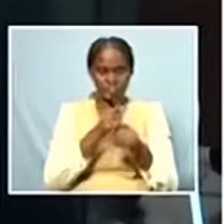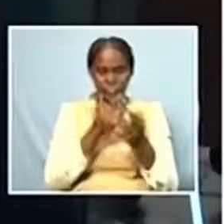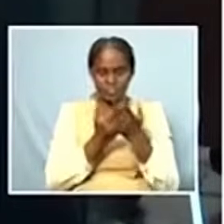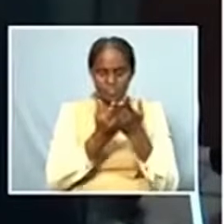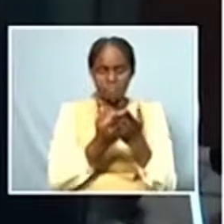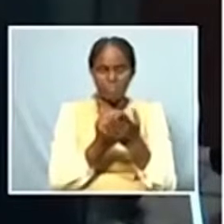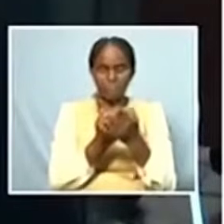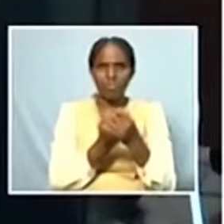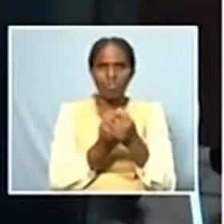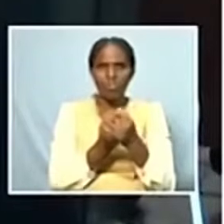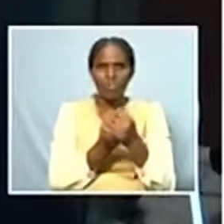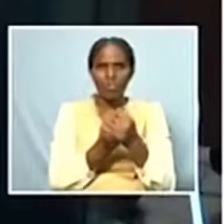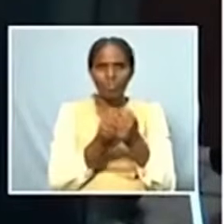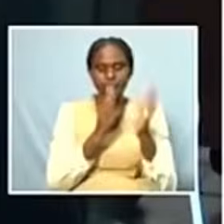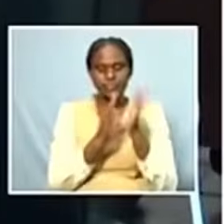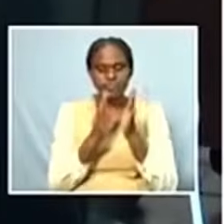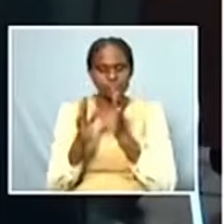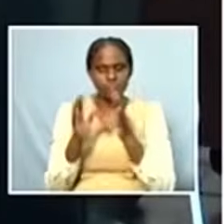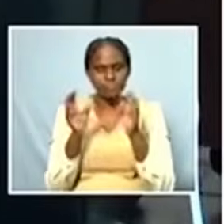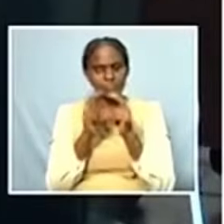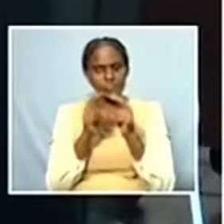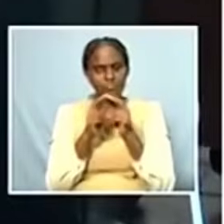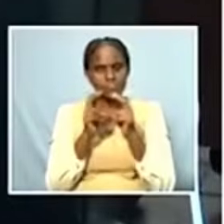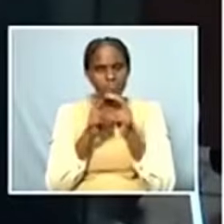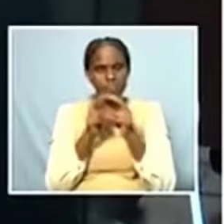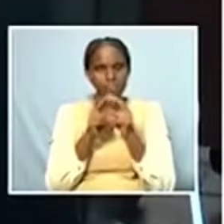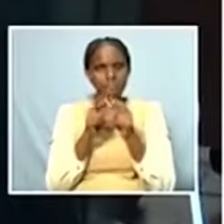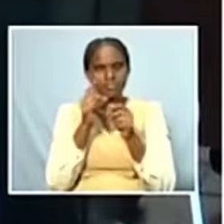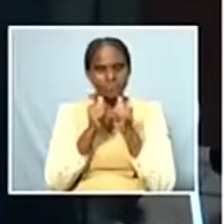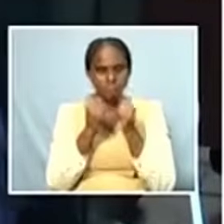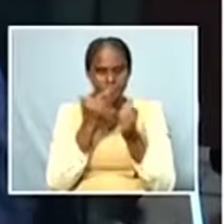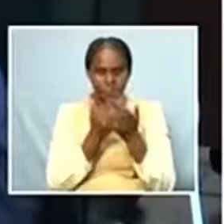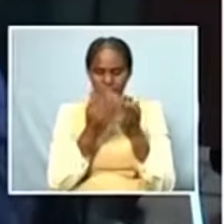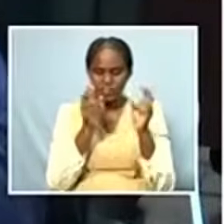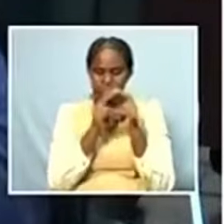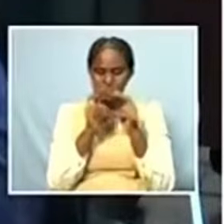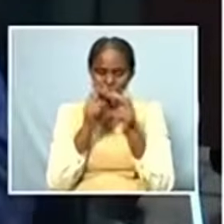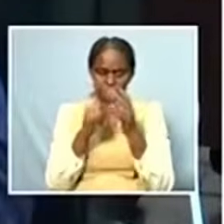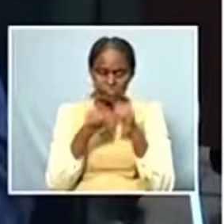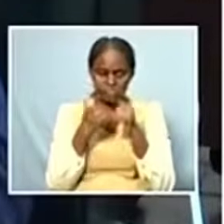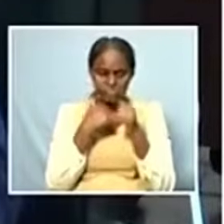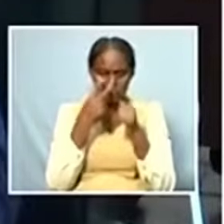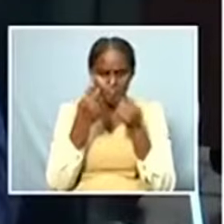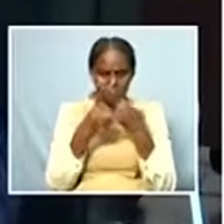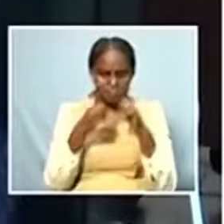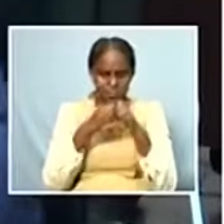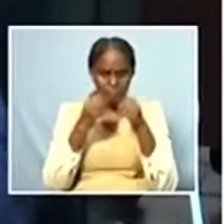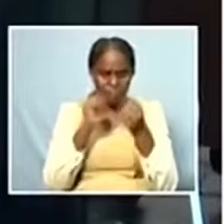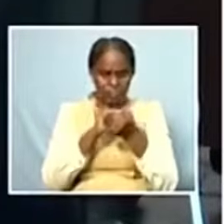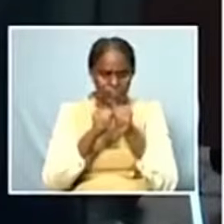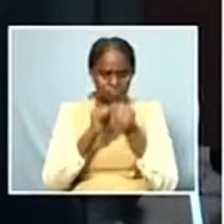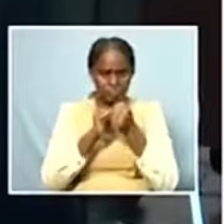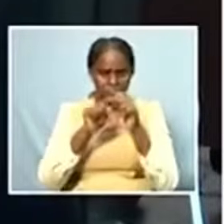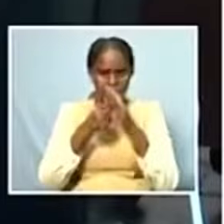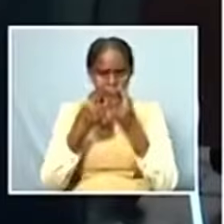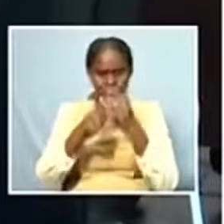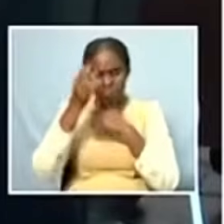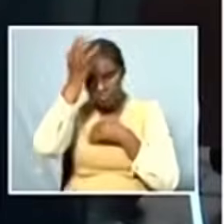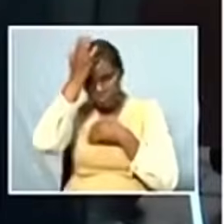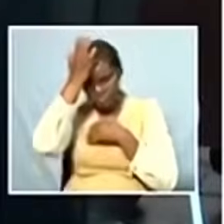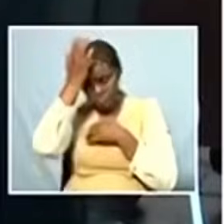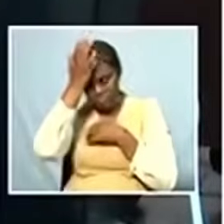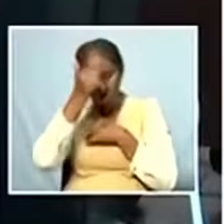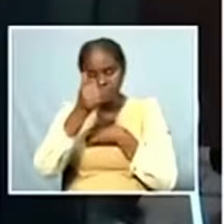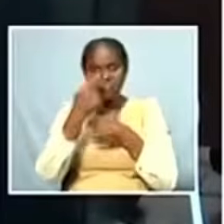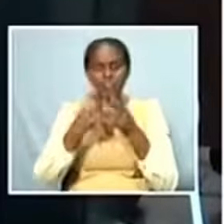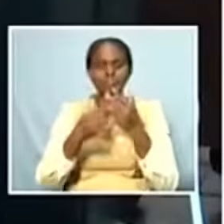tendering, preparing the contracts, because these contracts that we have seen even problems with commencement date, you